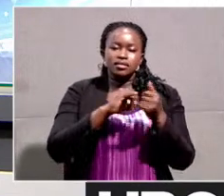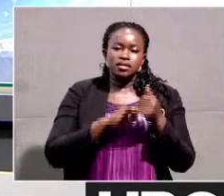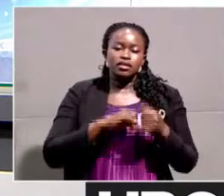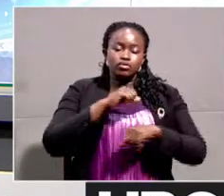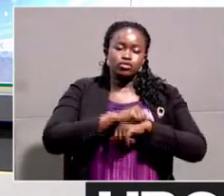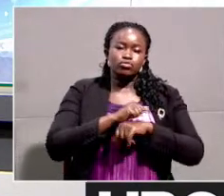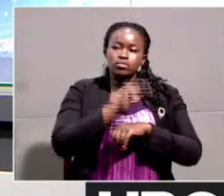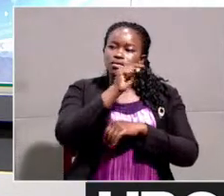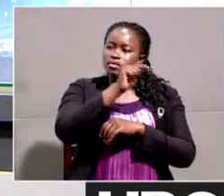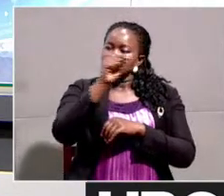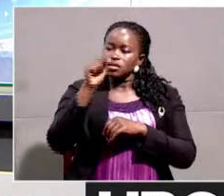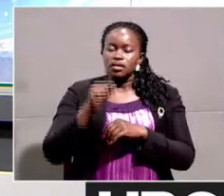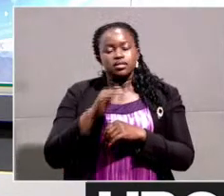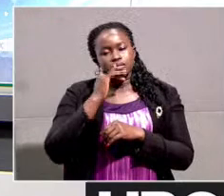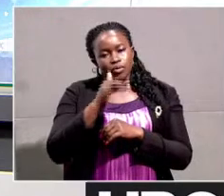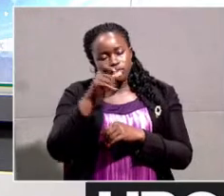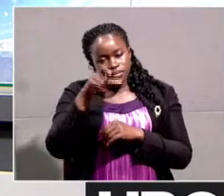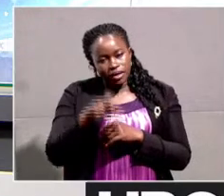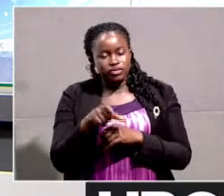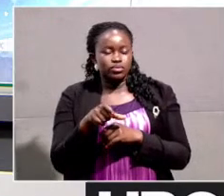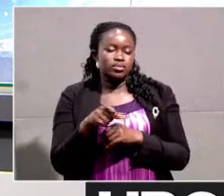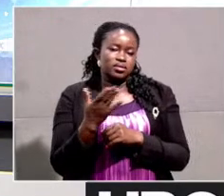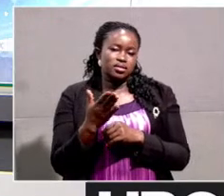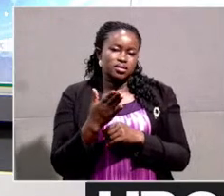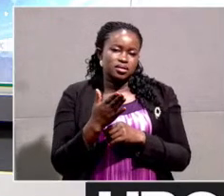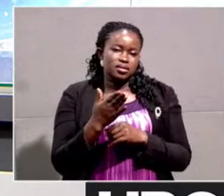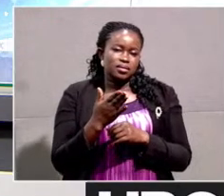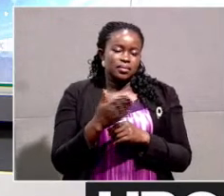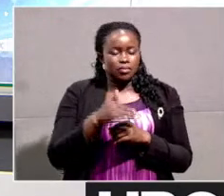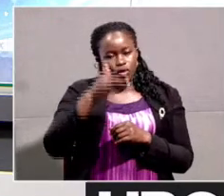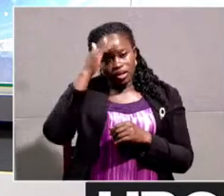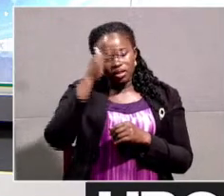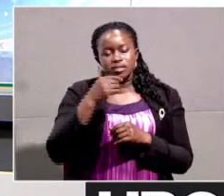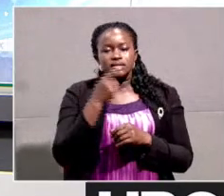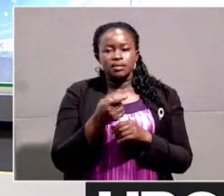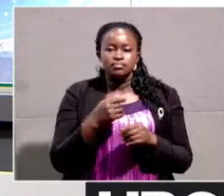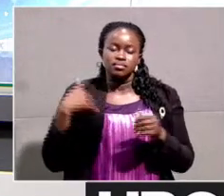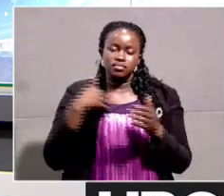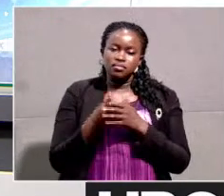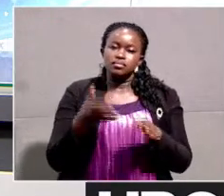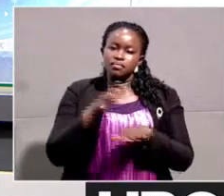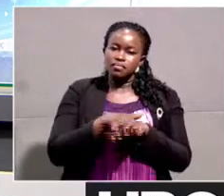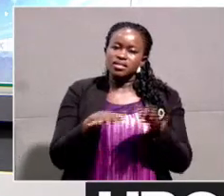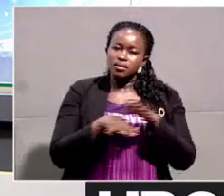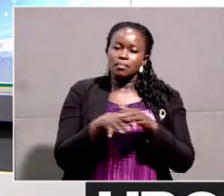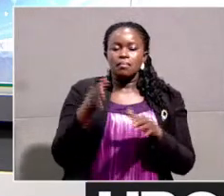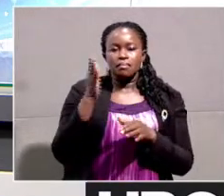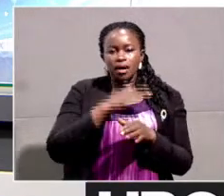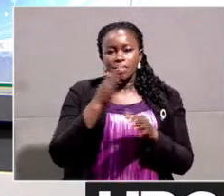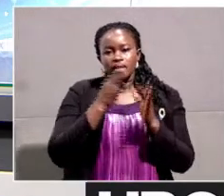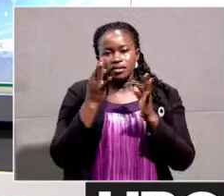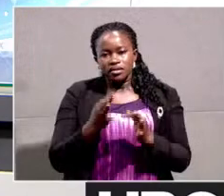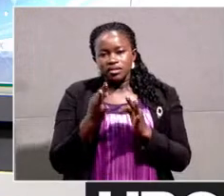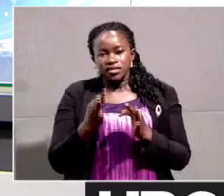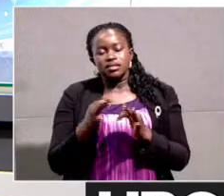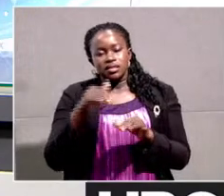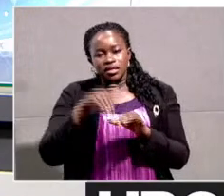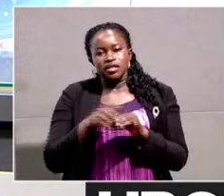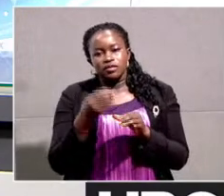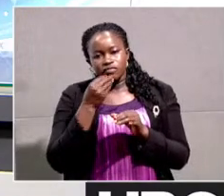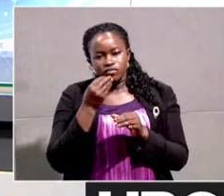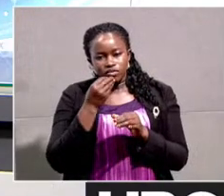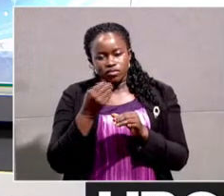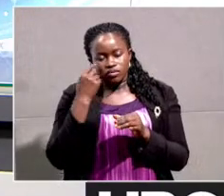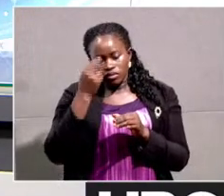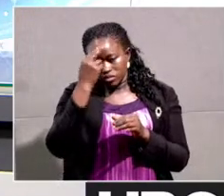Police spokesperson Fred Enanga says that these have been mixing dangerous substances into edibles for students'